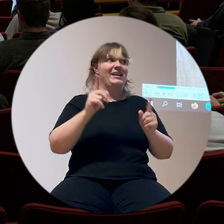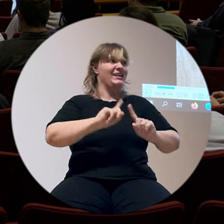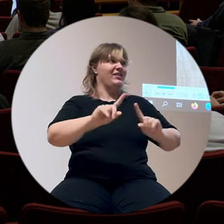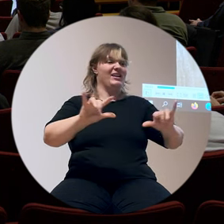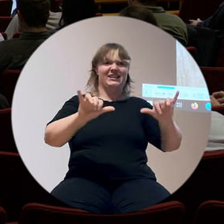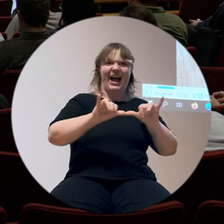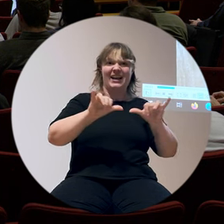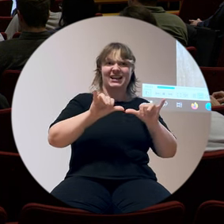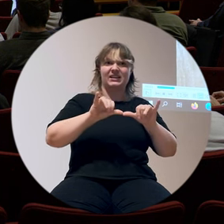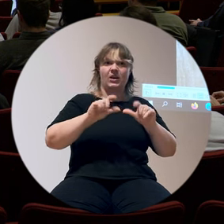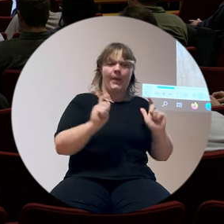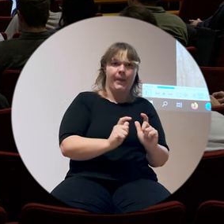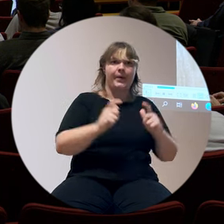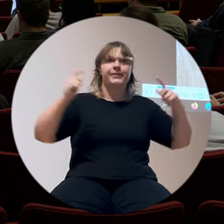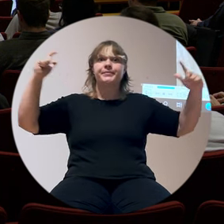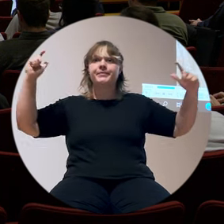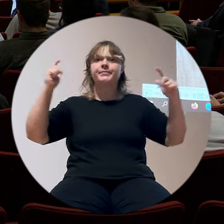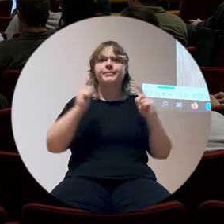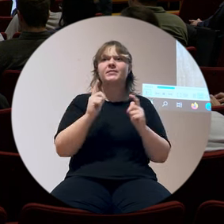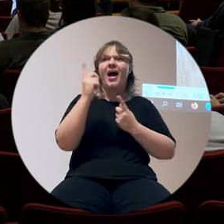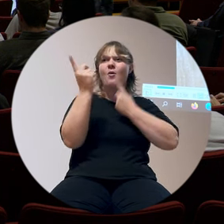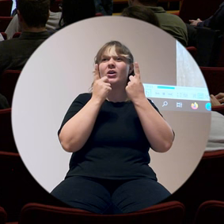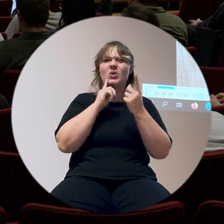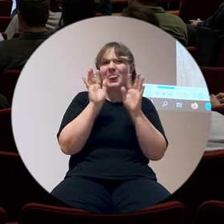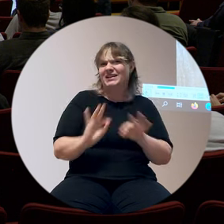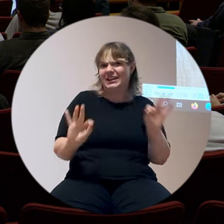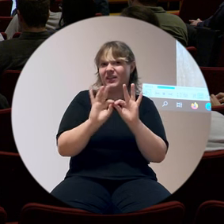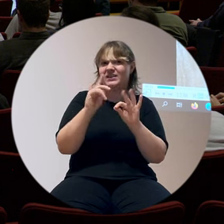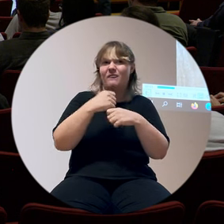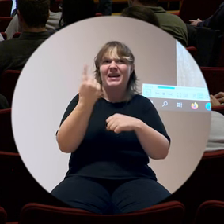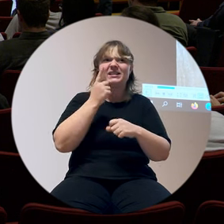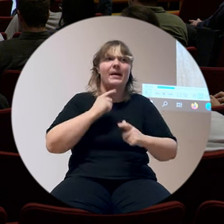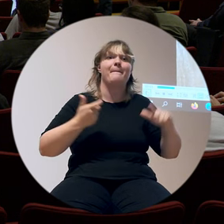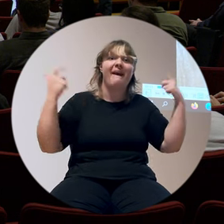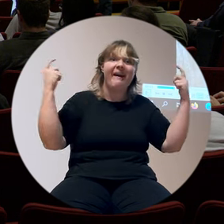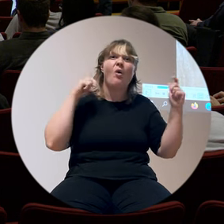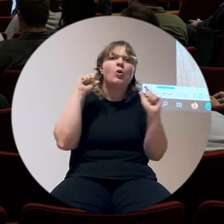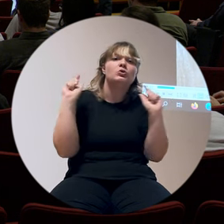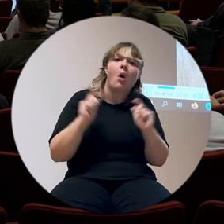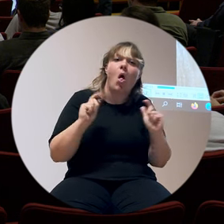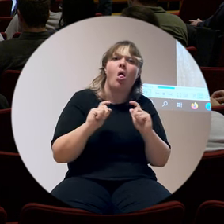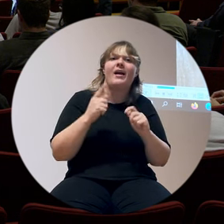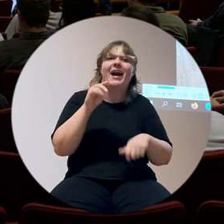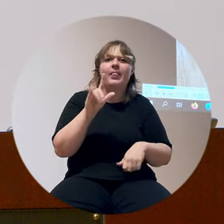of pieces, and I'm wondering what to you the significance is of making something really big or making something smaller hang out.